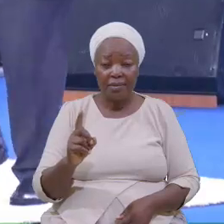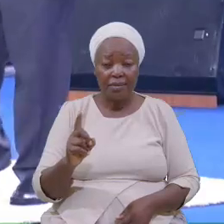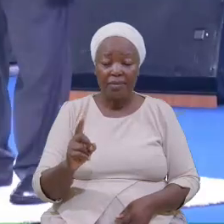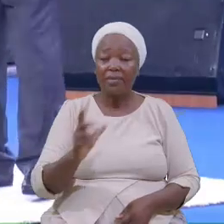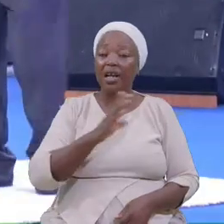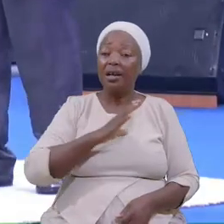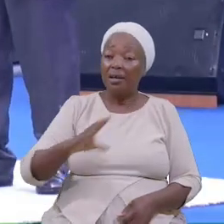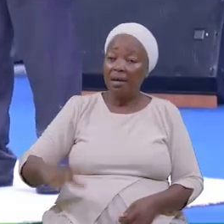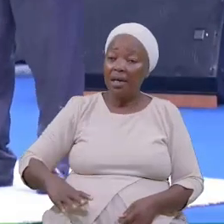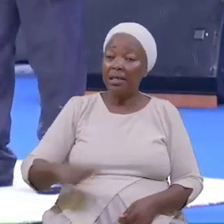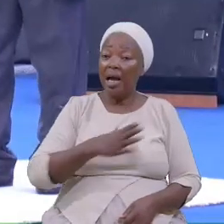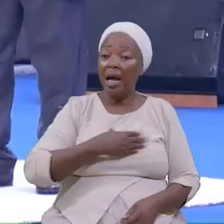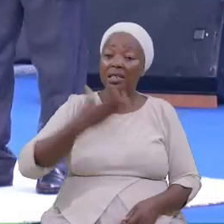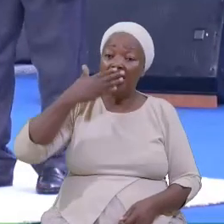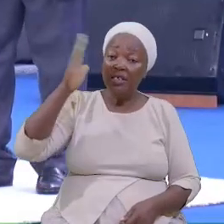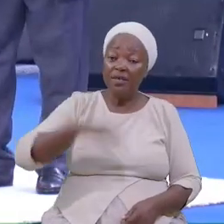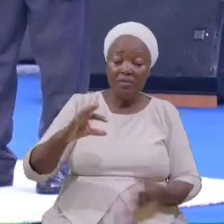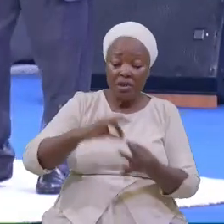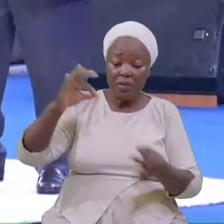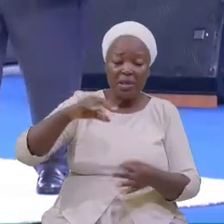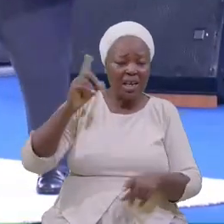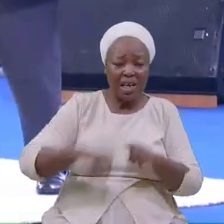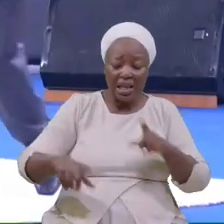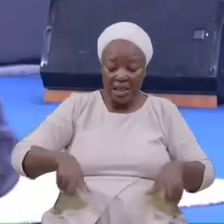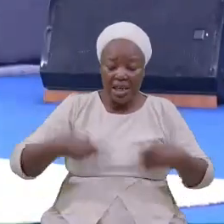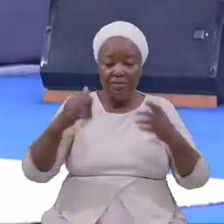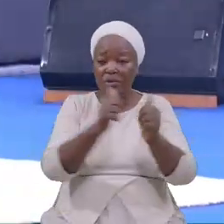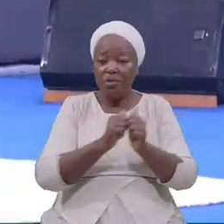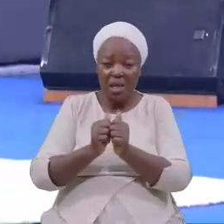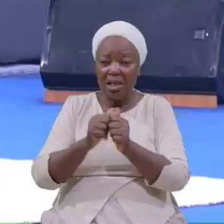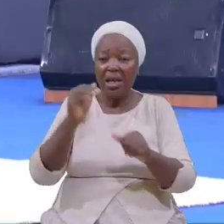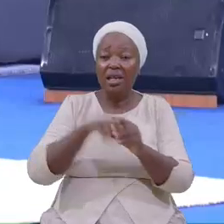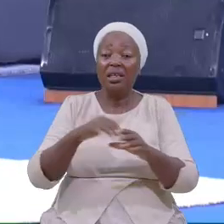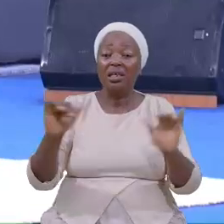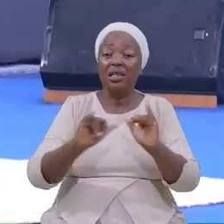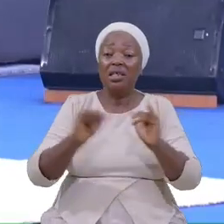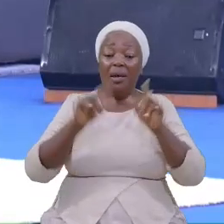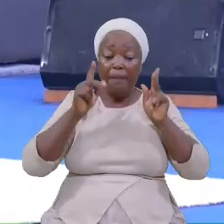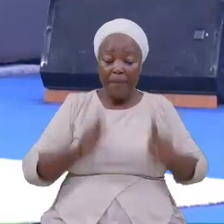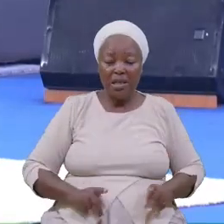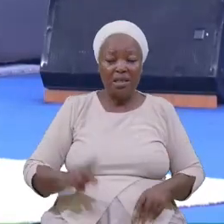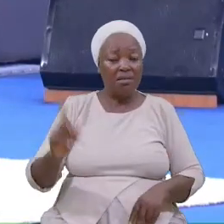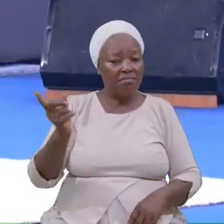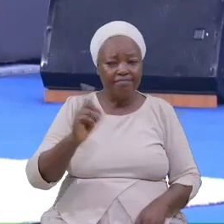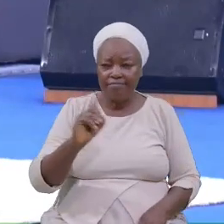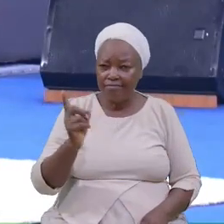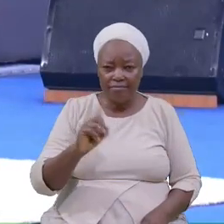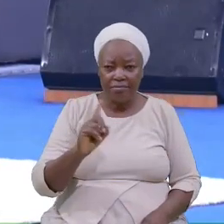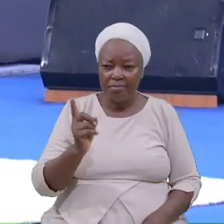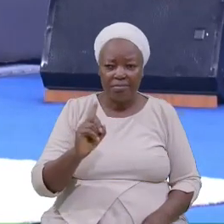Christ and evil spirit cannot live together in the same person.